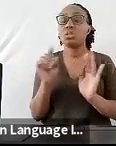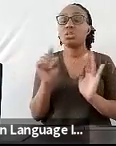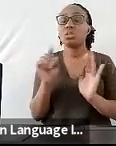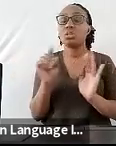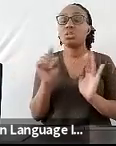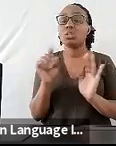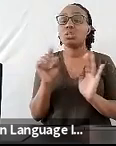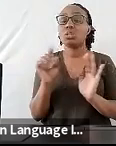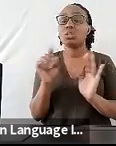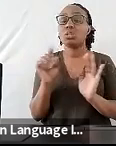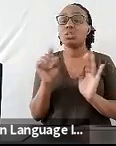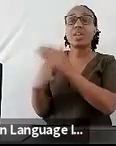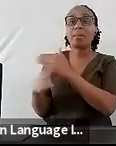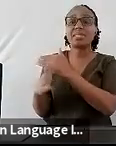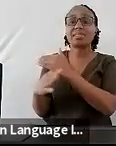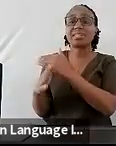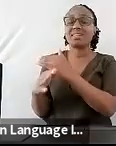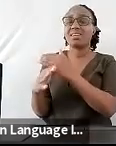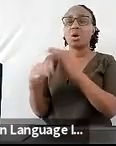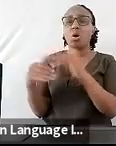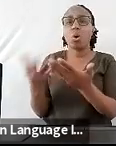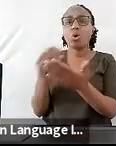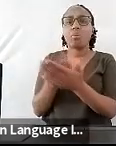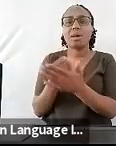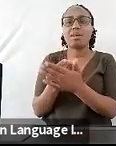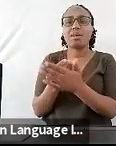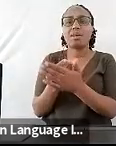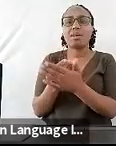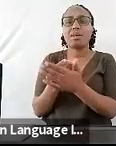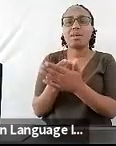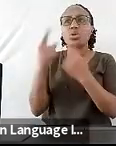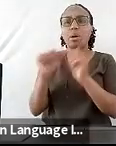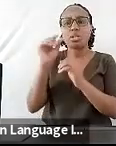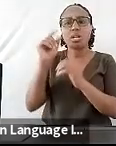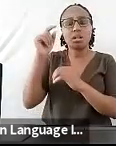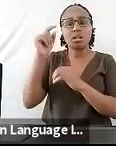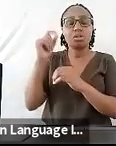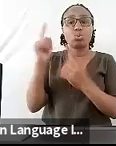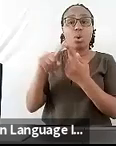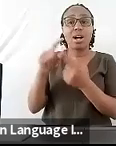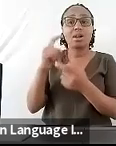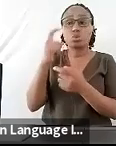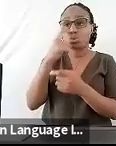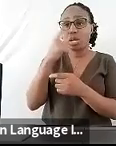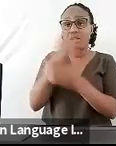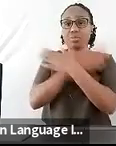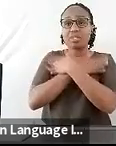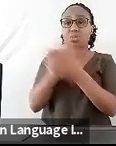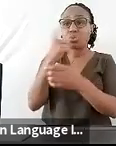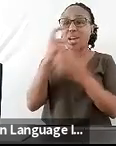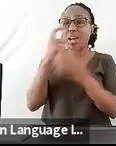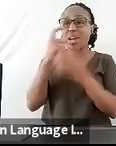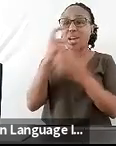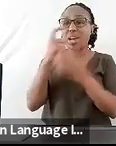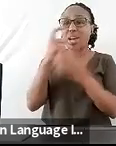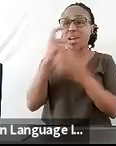you spend. You know, I was talking to a Sudanese friend who was writing about how, you know, Sudan is huge. And if you wanted to apply for a student visa, you have to go to